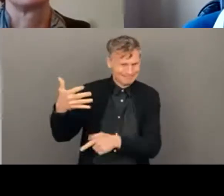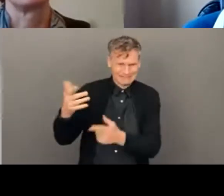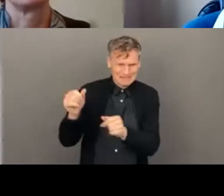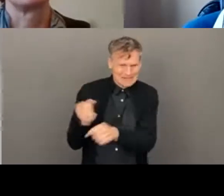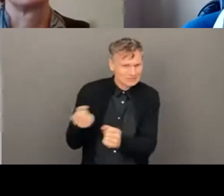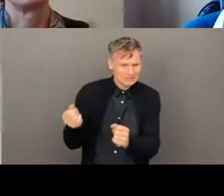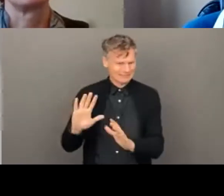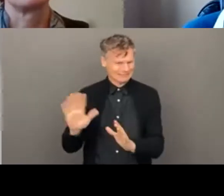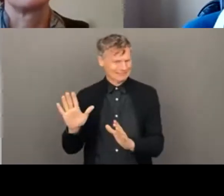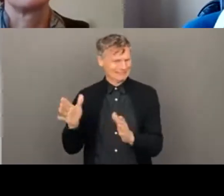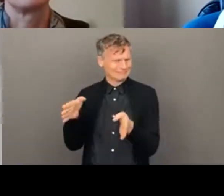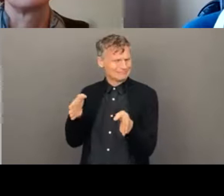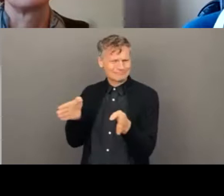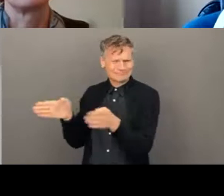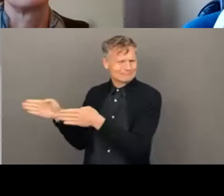know, what